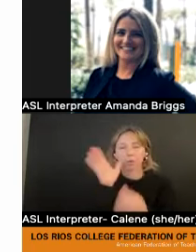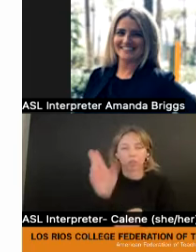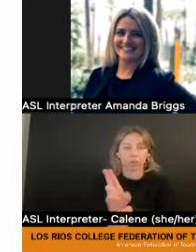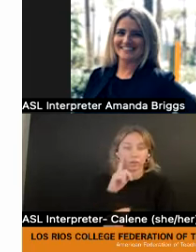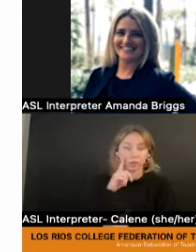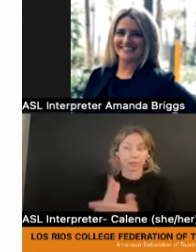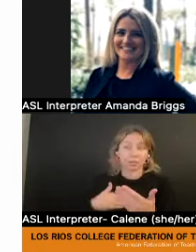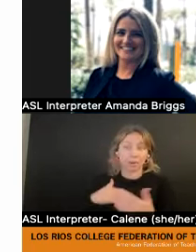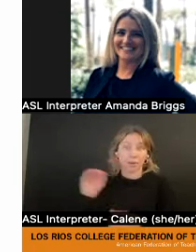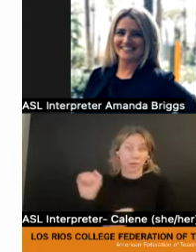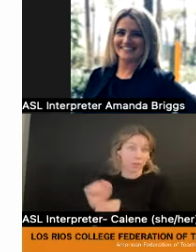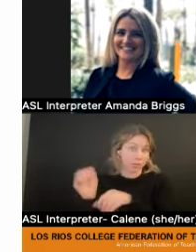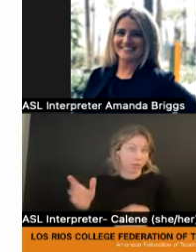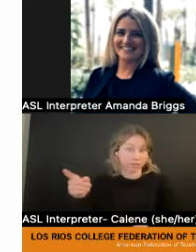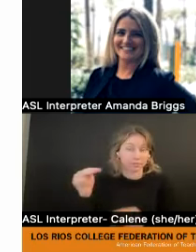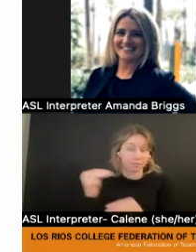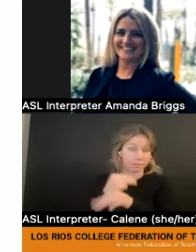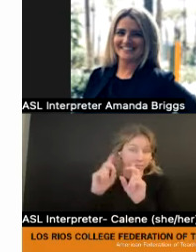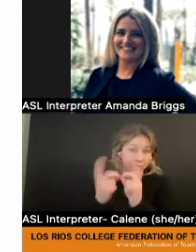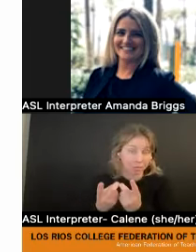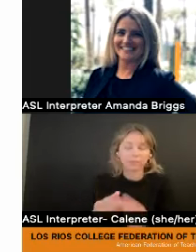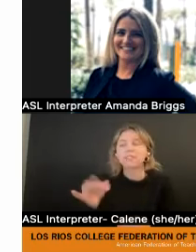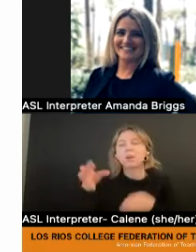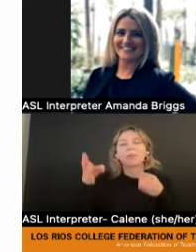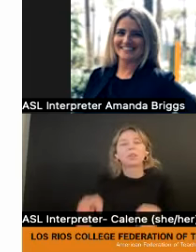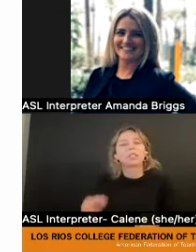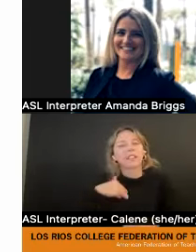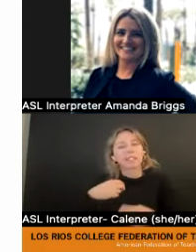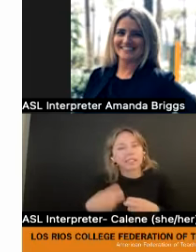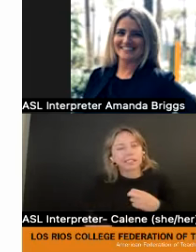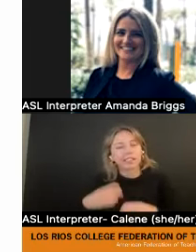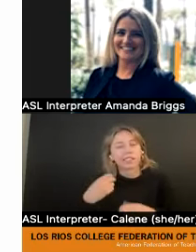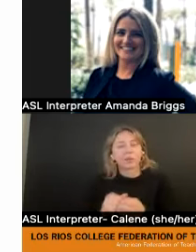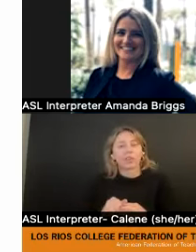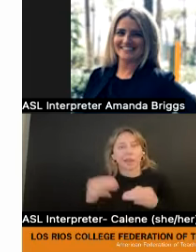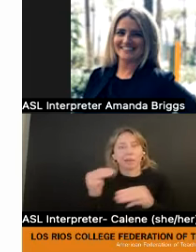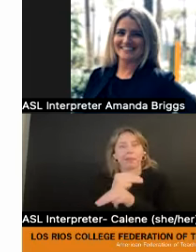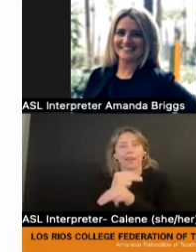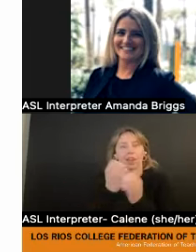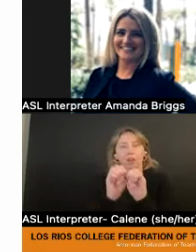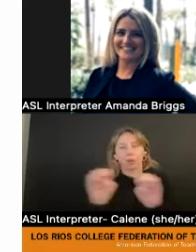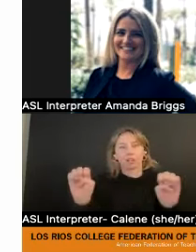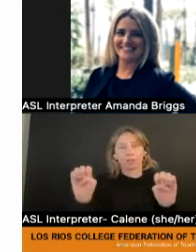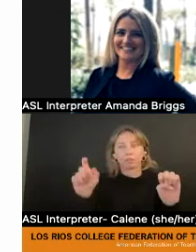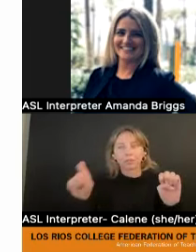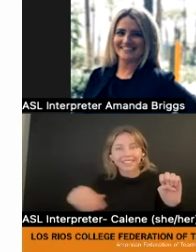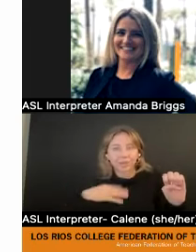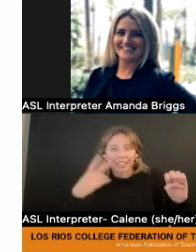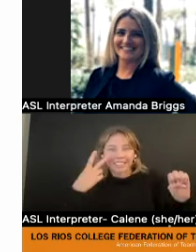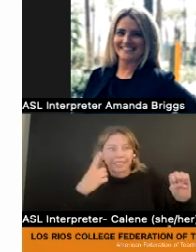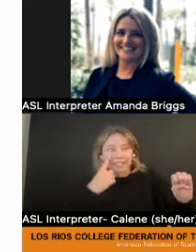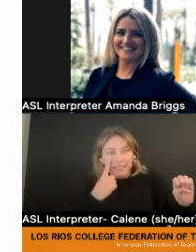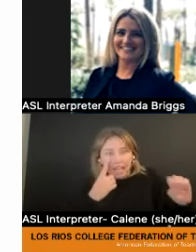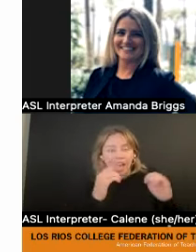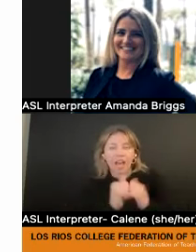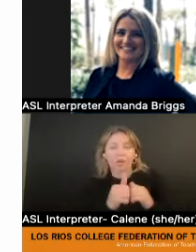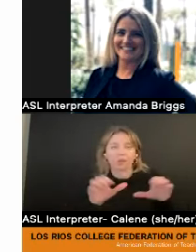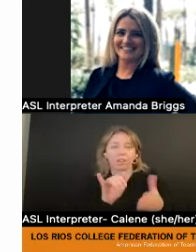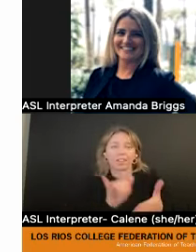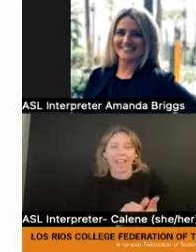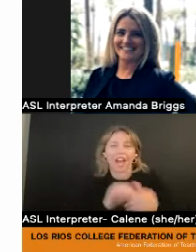someone is having trouble with a particular math equation and needs to be able to see in real time how to do it, they would be able to get